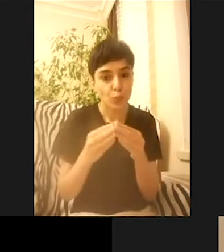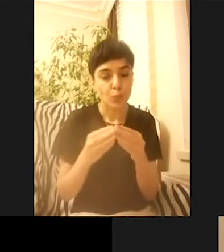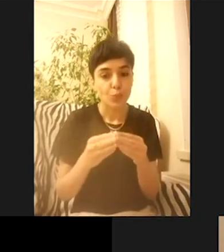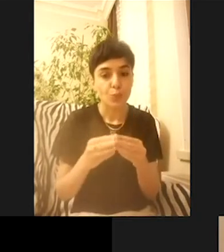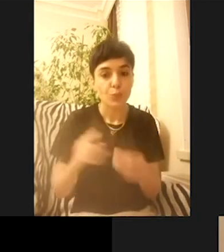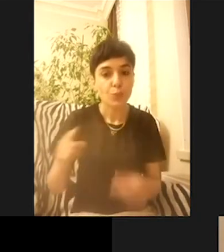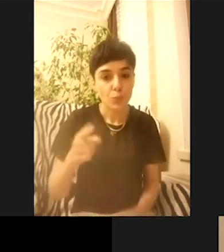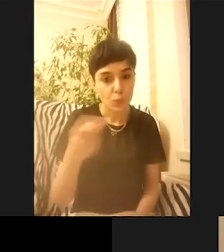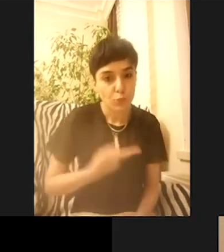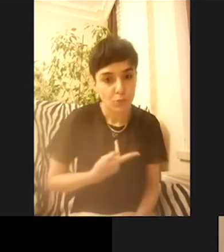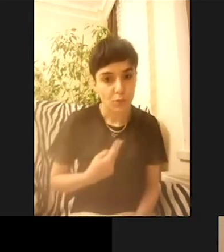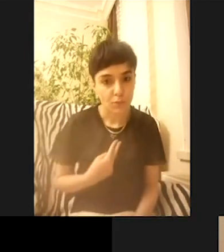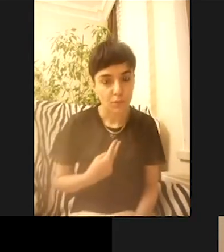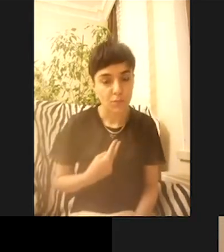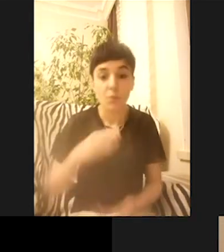about how actually